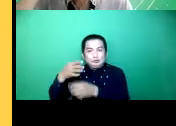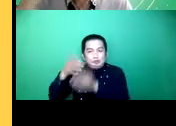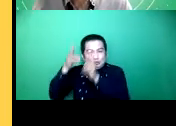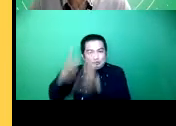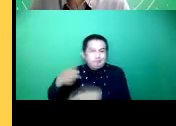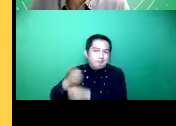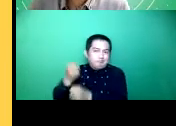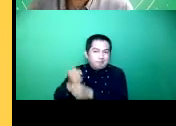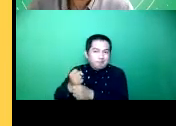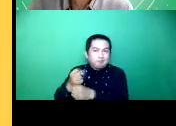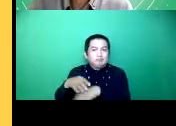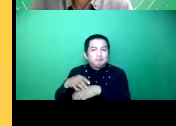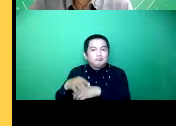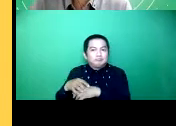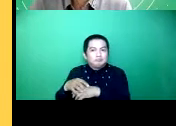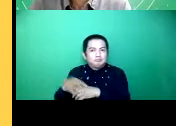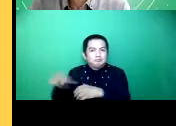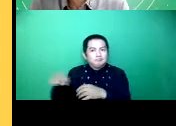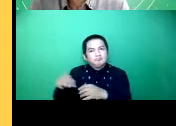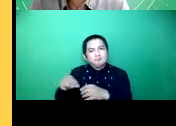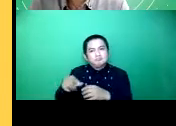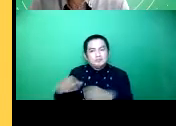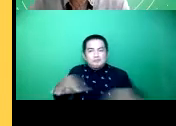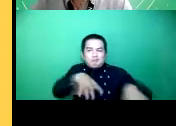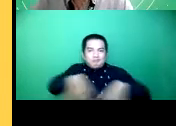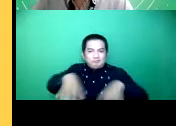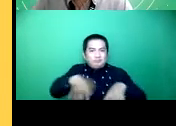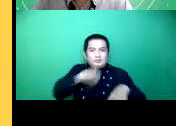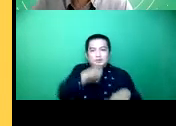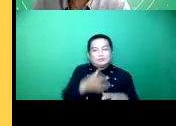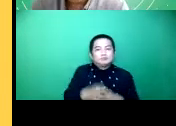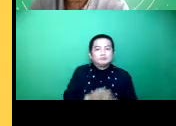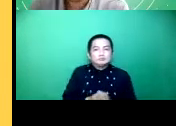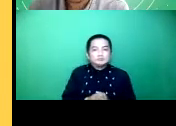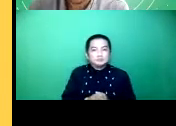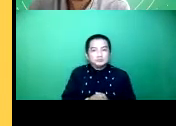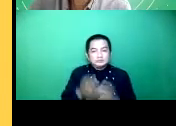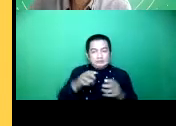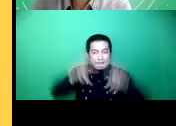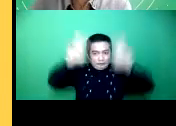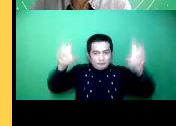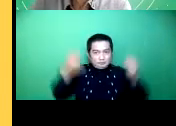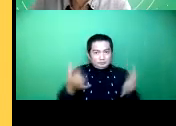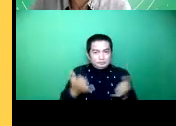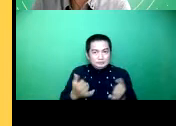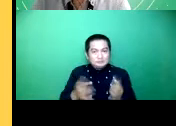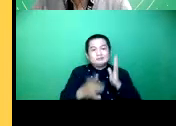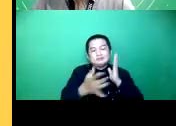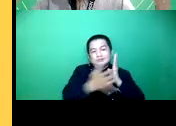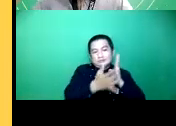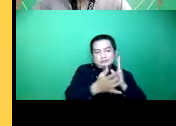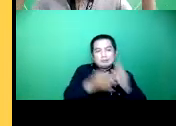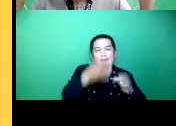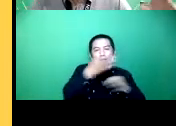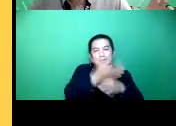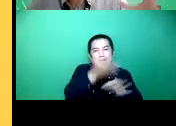And it's not necessarily that accurate, okay? So going to our topic now on digital fabrication. So the